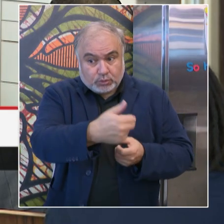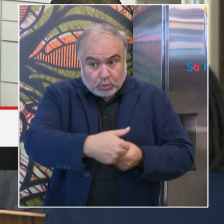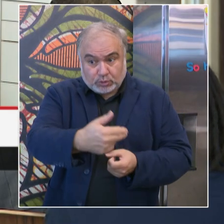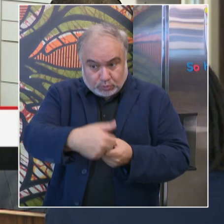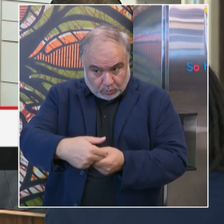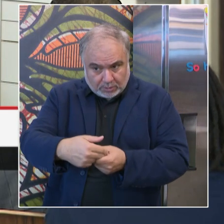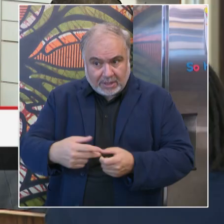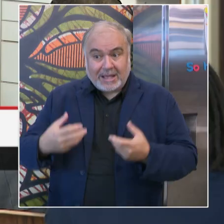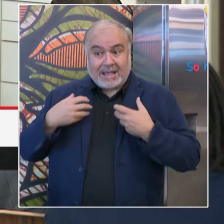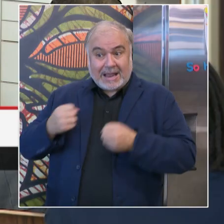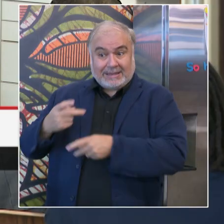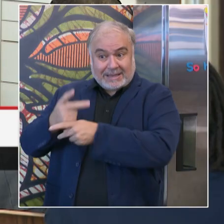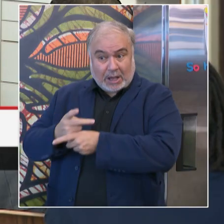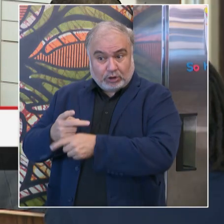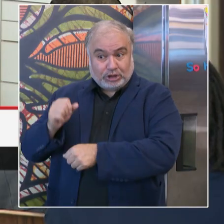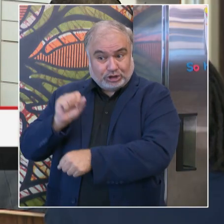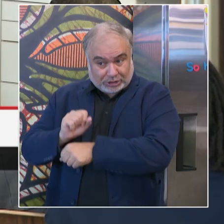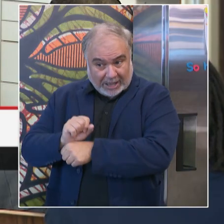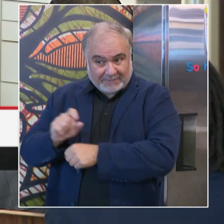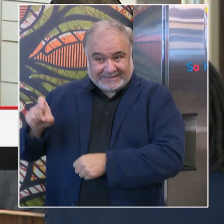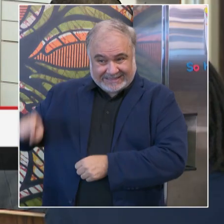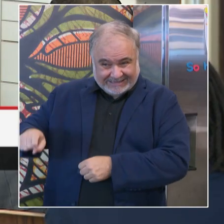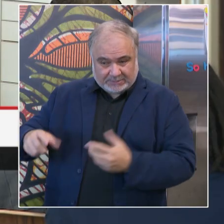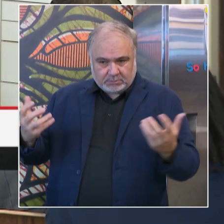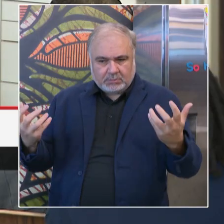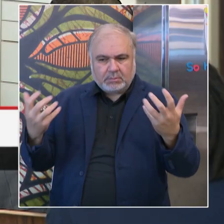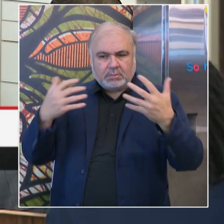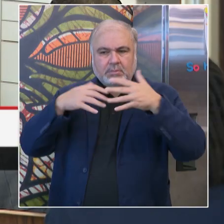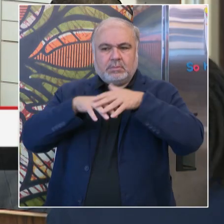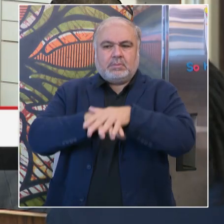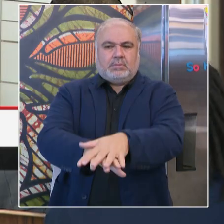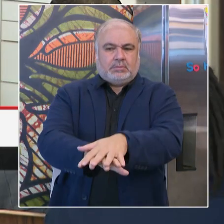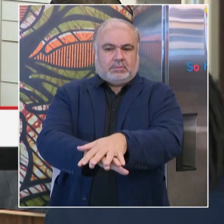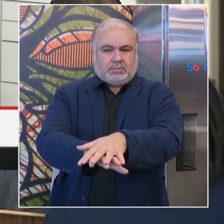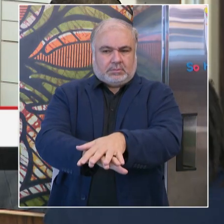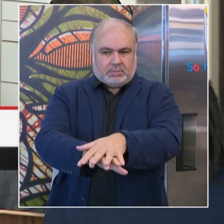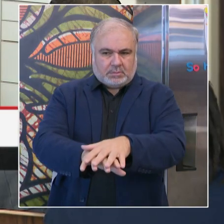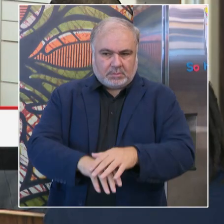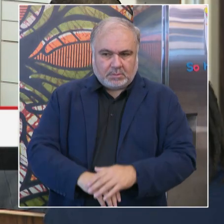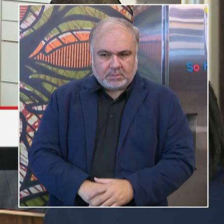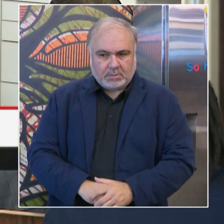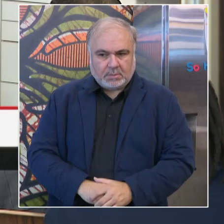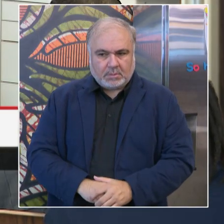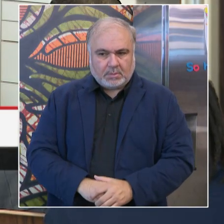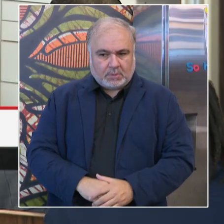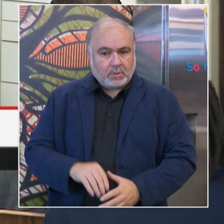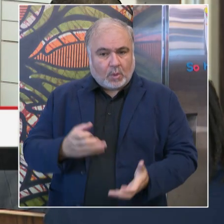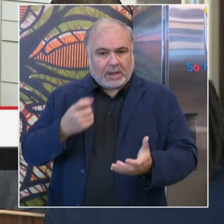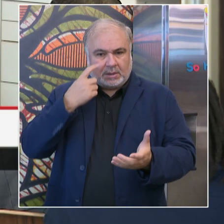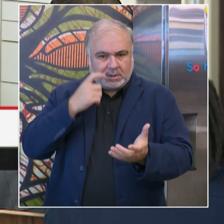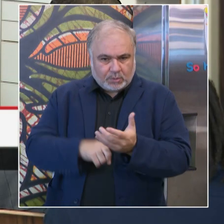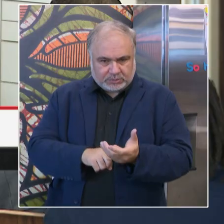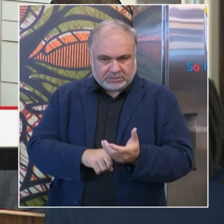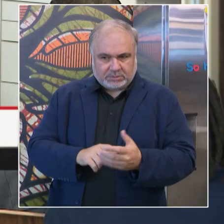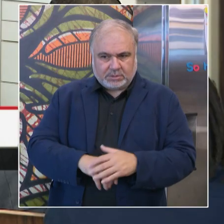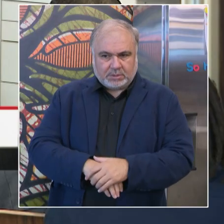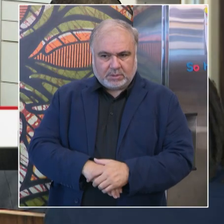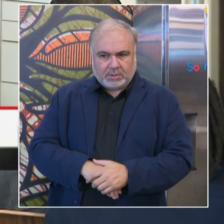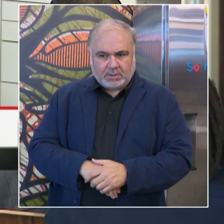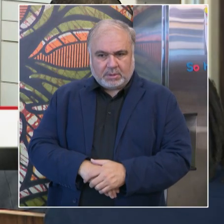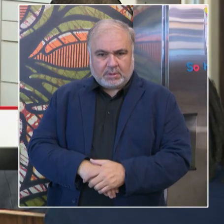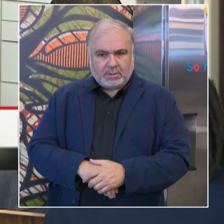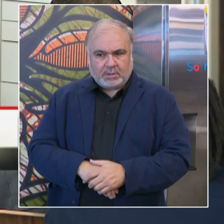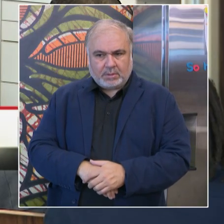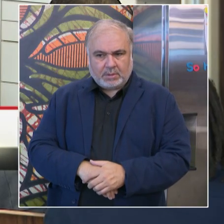to participants throughout this experience. And before I close, I would like to recognize Dr. Unique Morris-Hughes and her outstanding